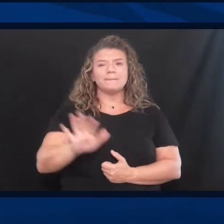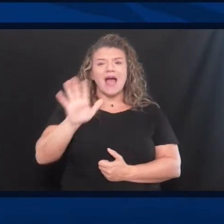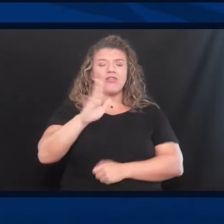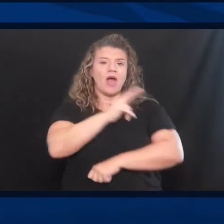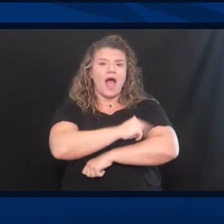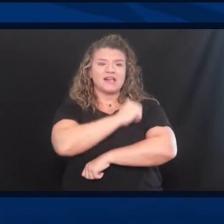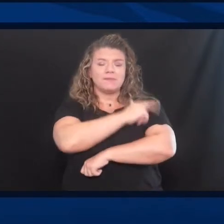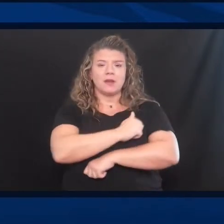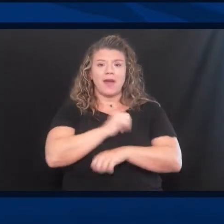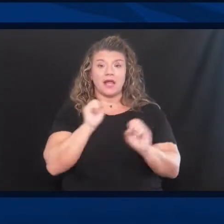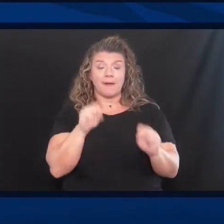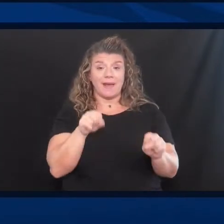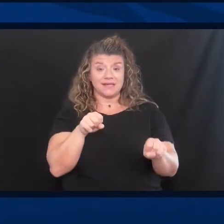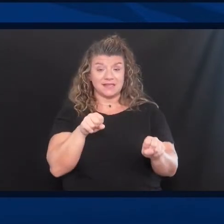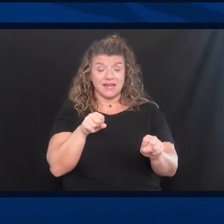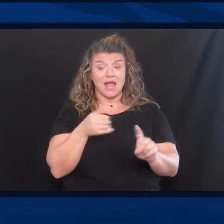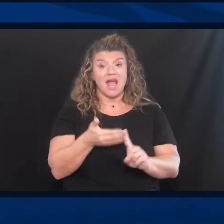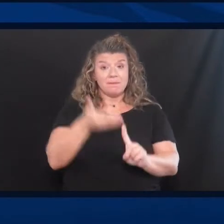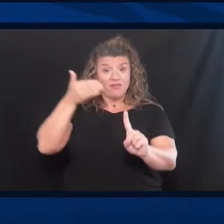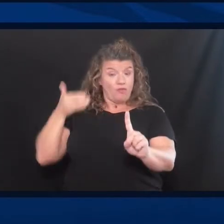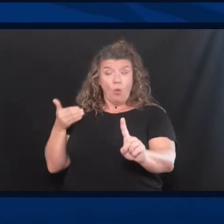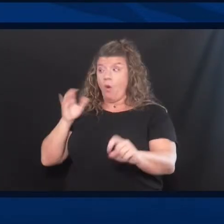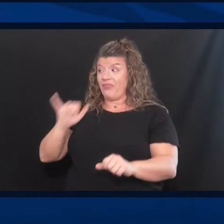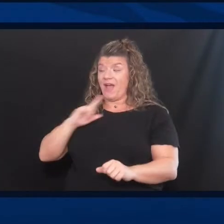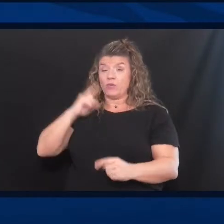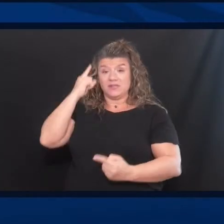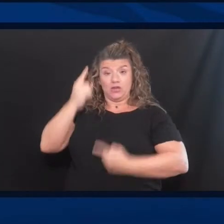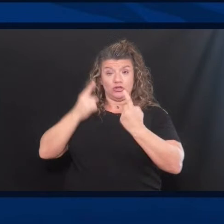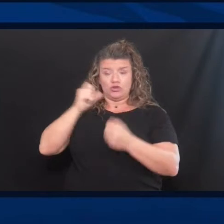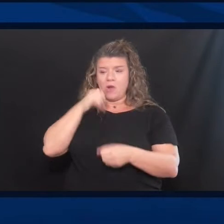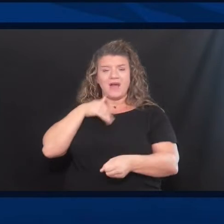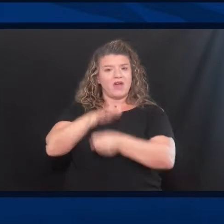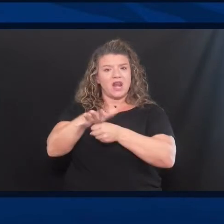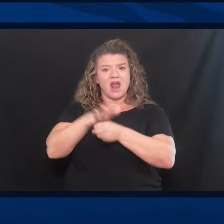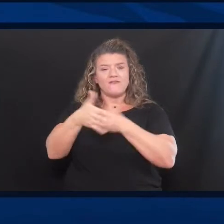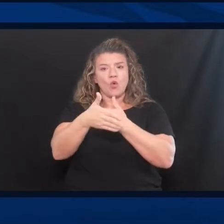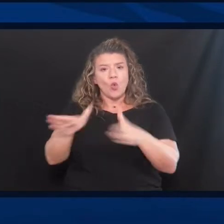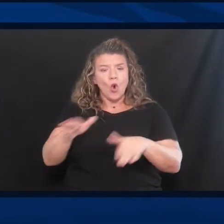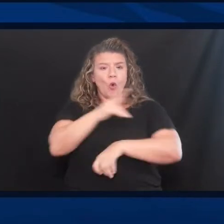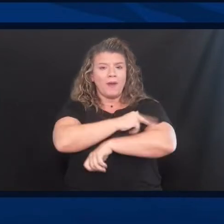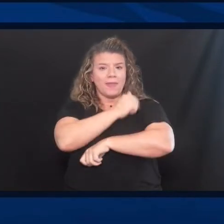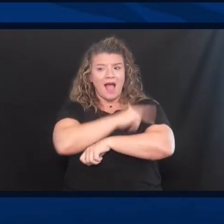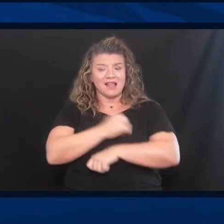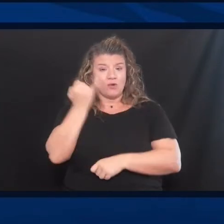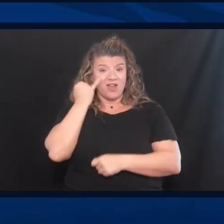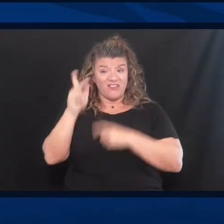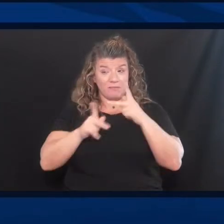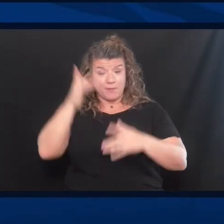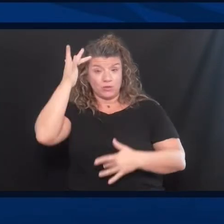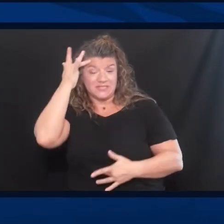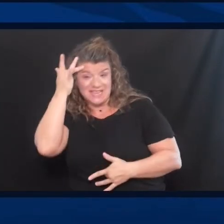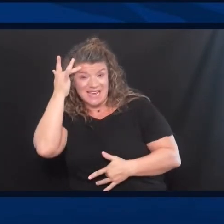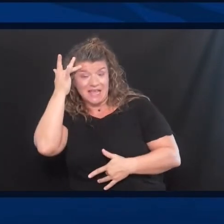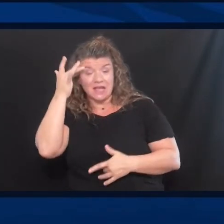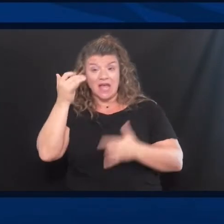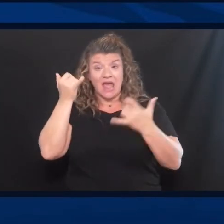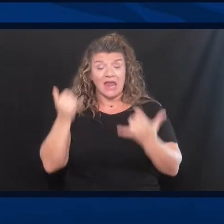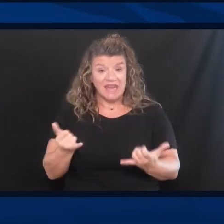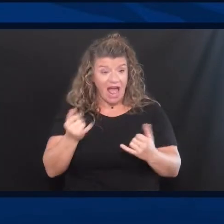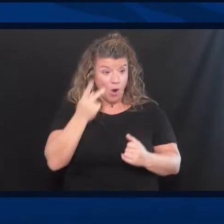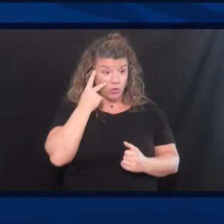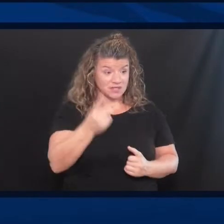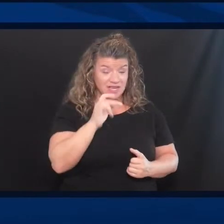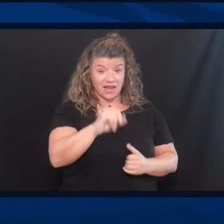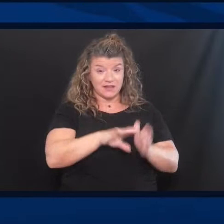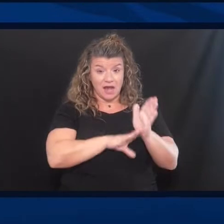hospital capacity. Early on, that was the big concern, that we wouldn't have enough room in the hospitals for people getting sick. Given the speed of the